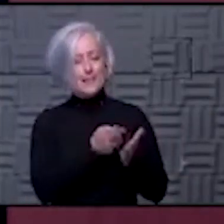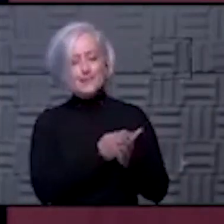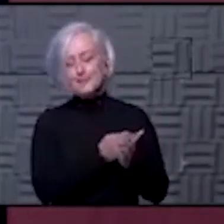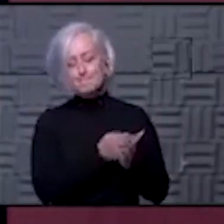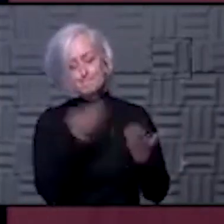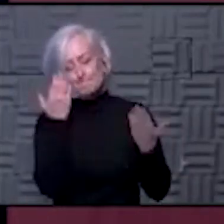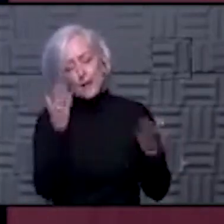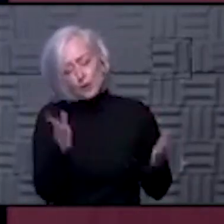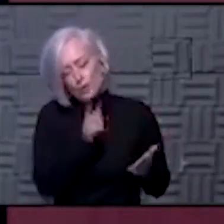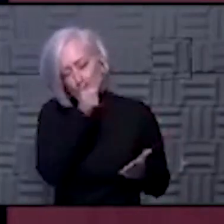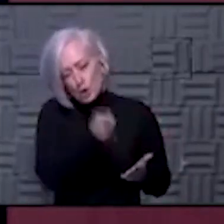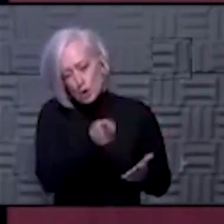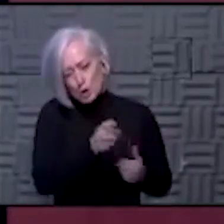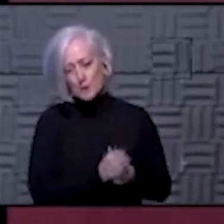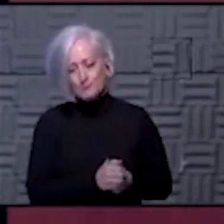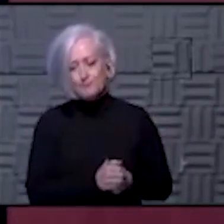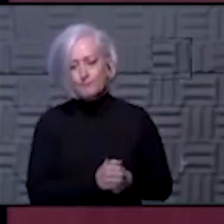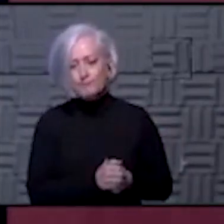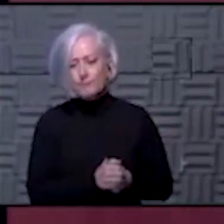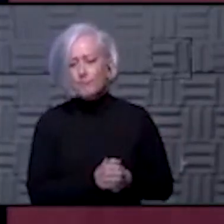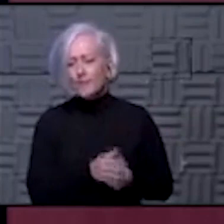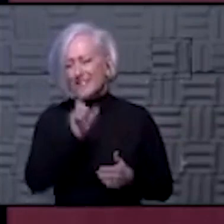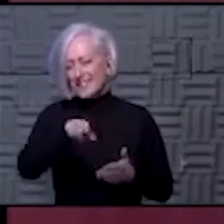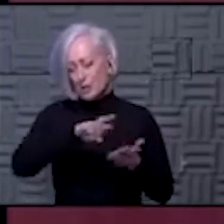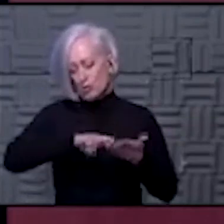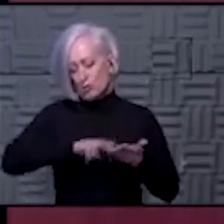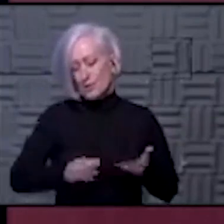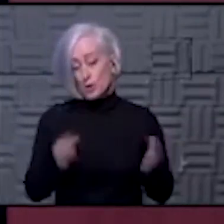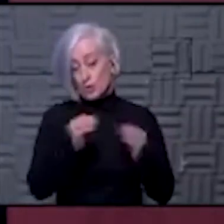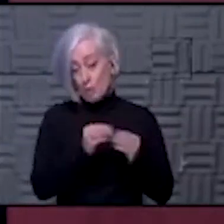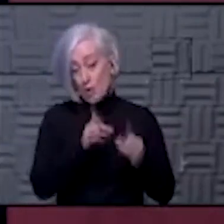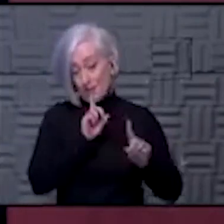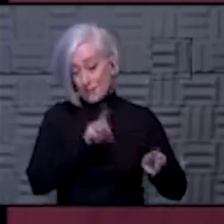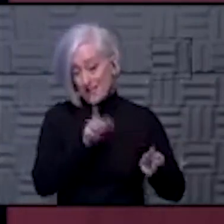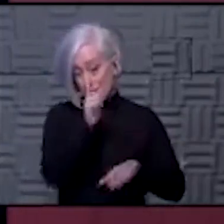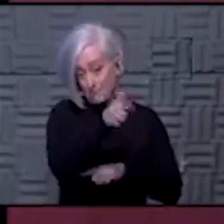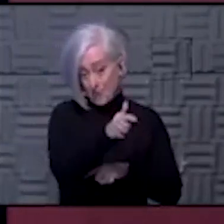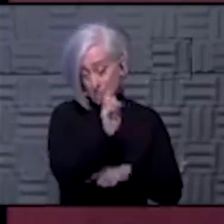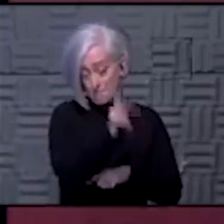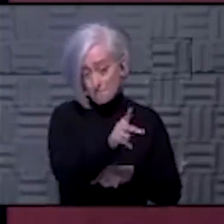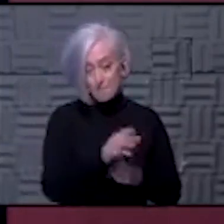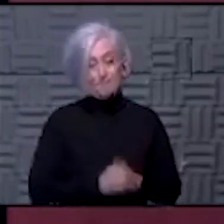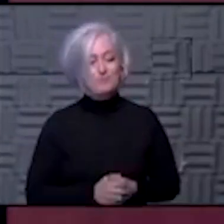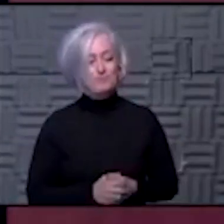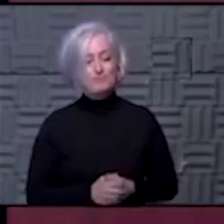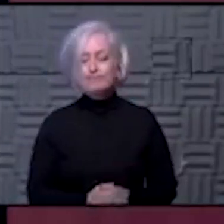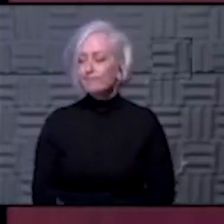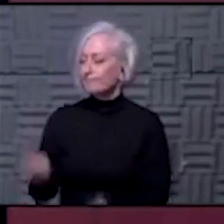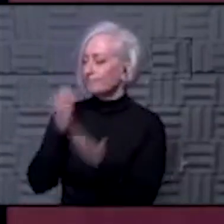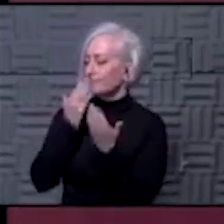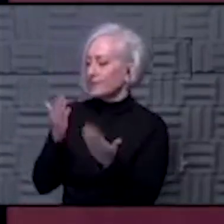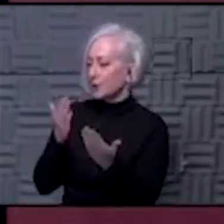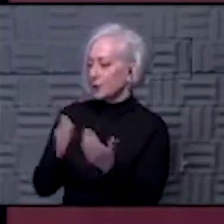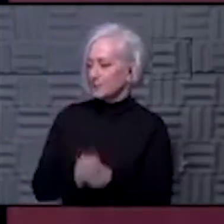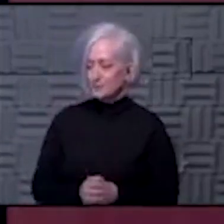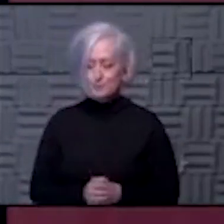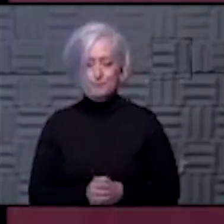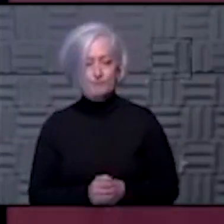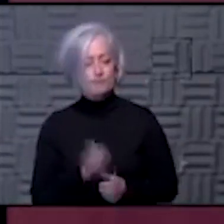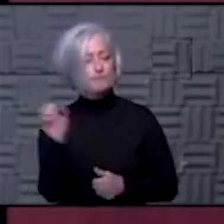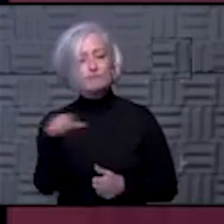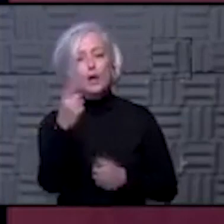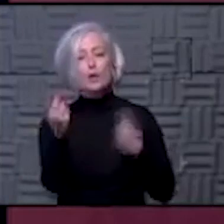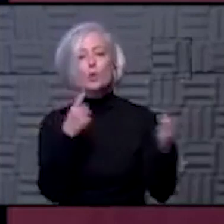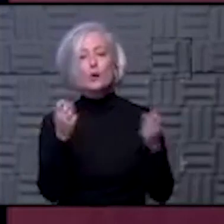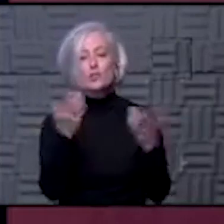sure. Let us do some more research and come back to you about that question. Thank you. Any other questions